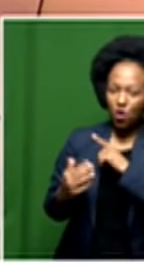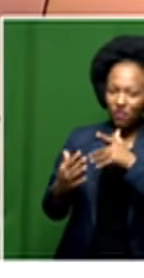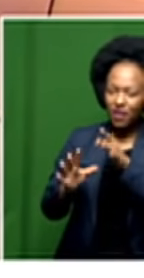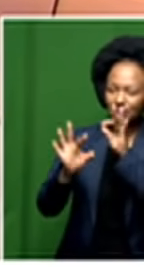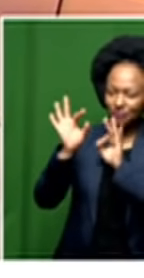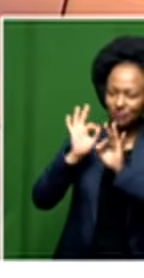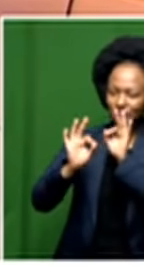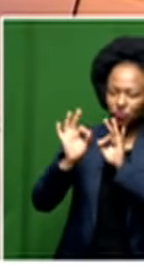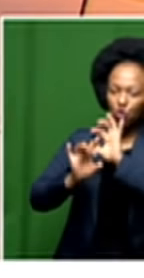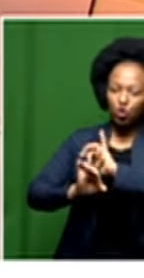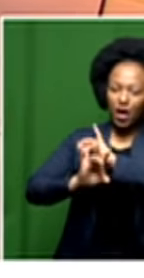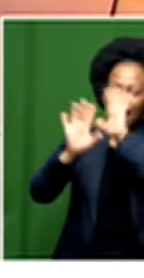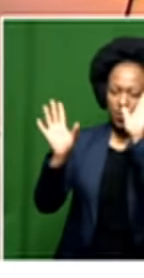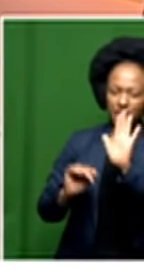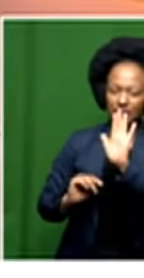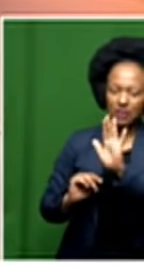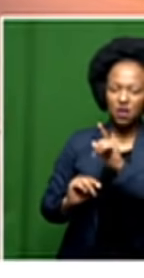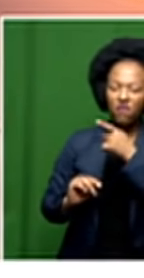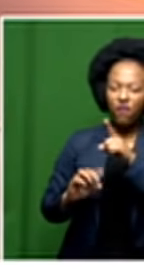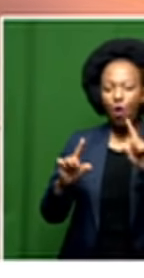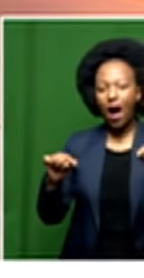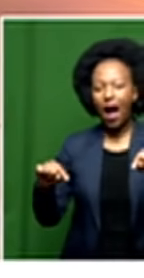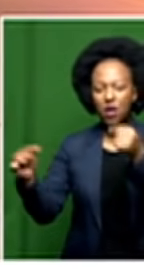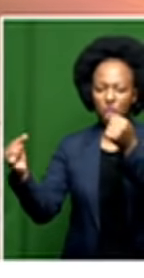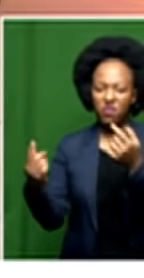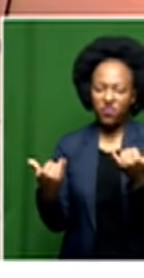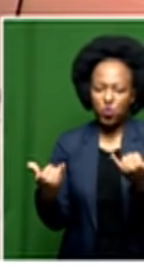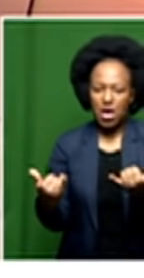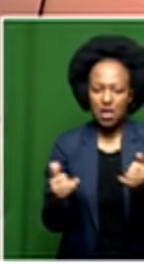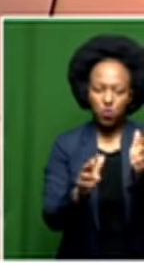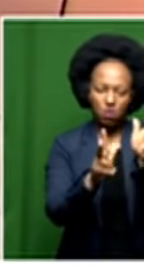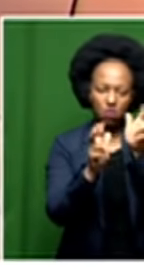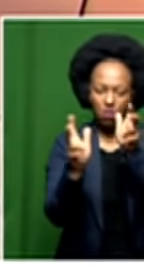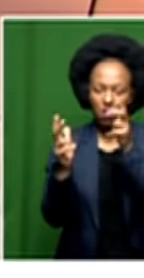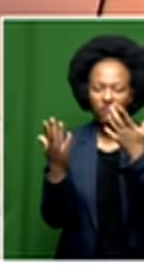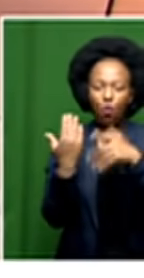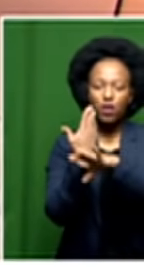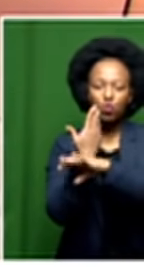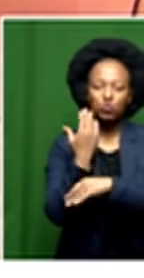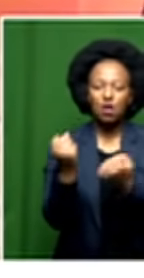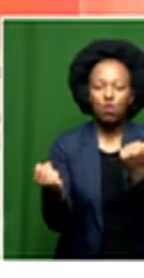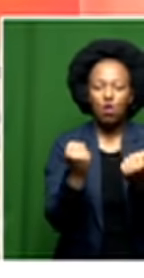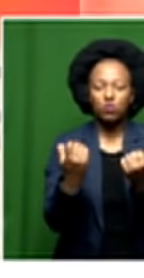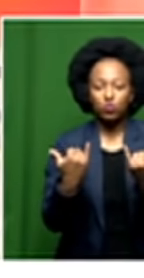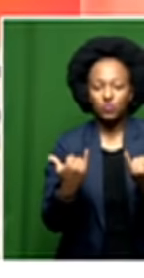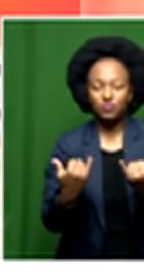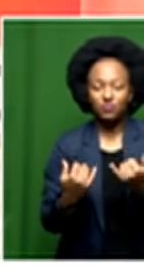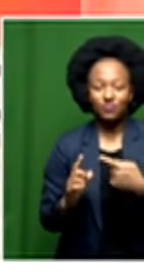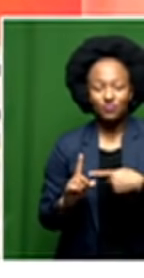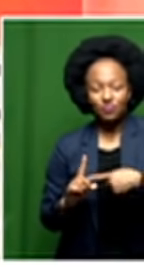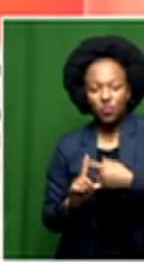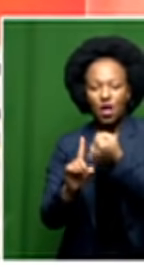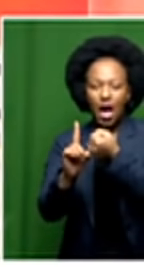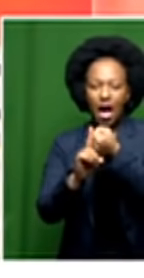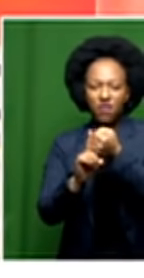us that clarity in terms of the arguments that will be put forward at the Apex Court today. And that was